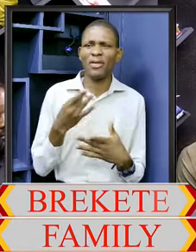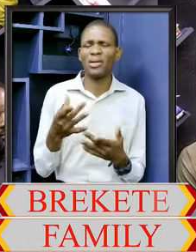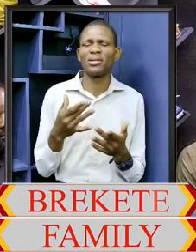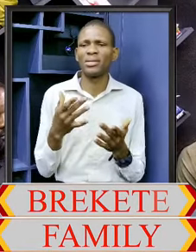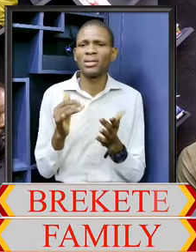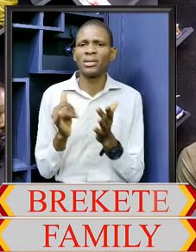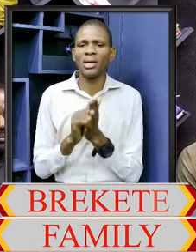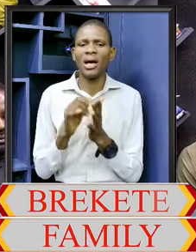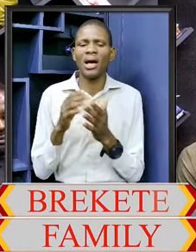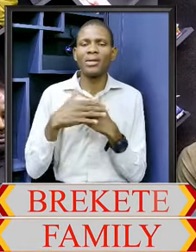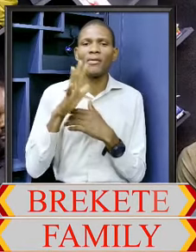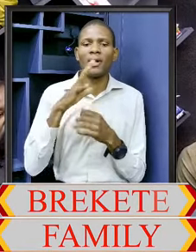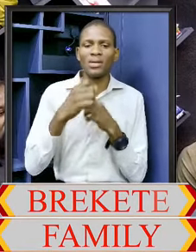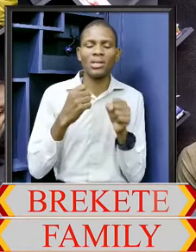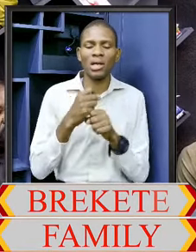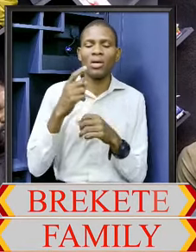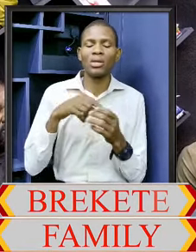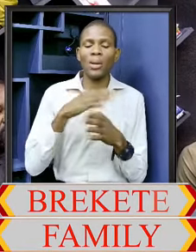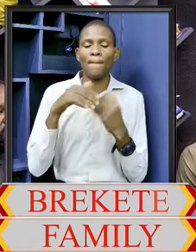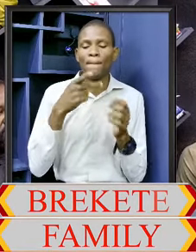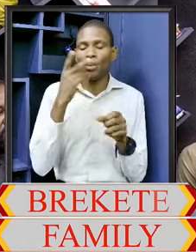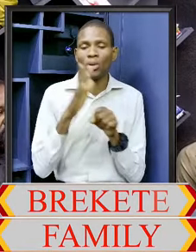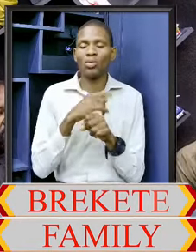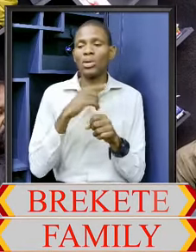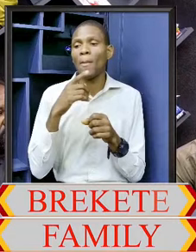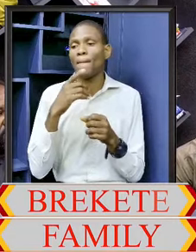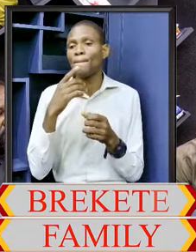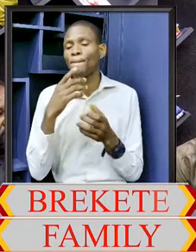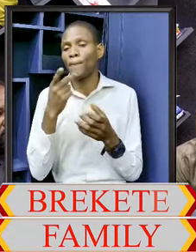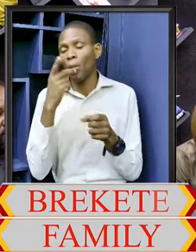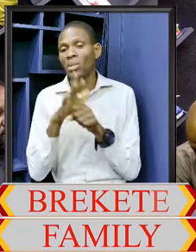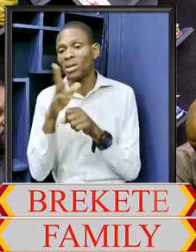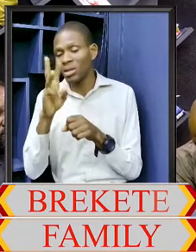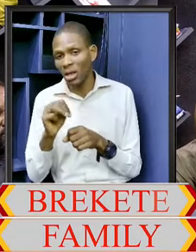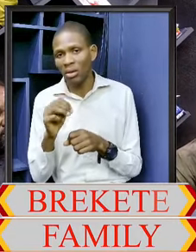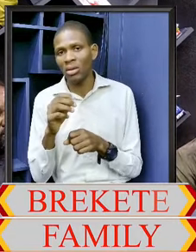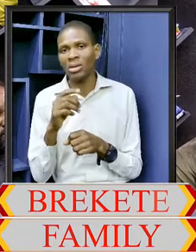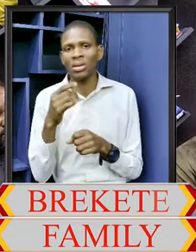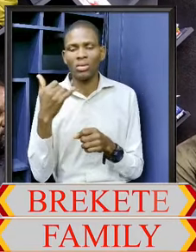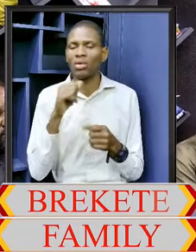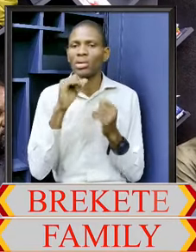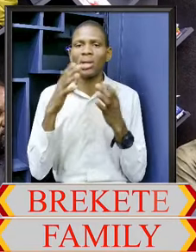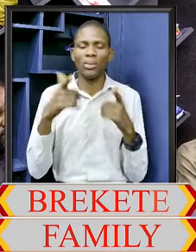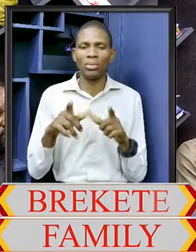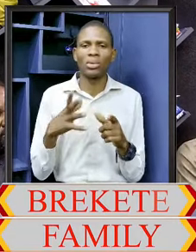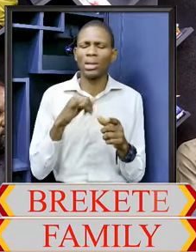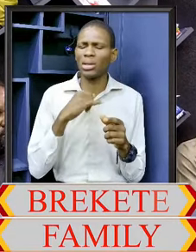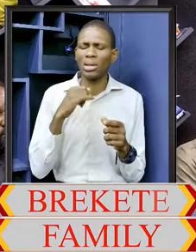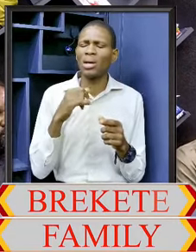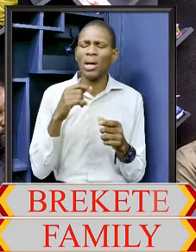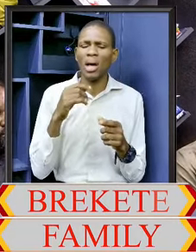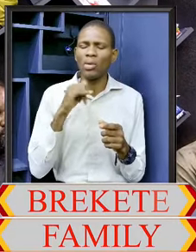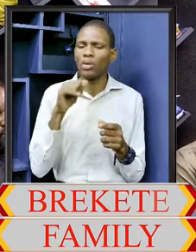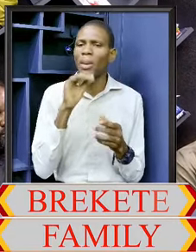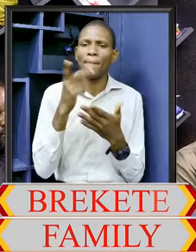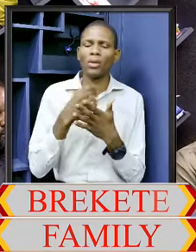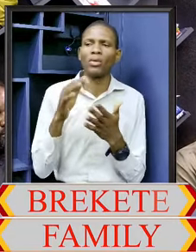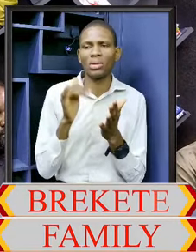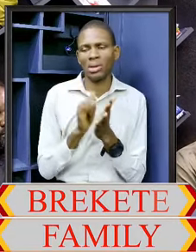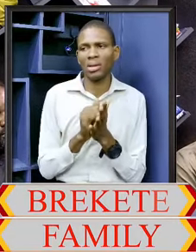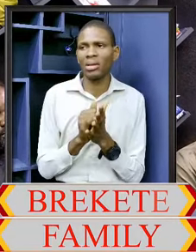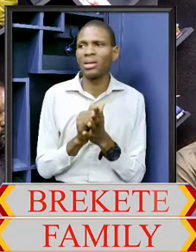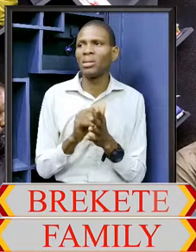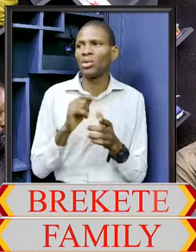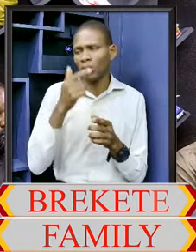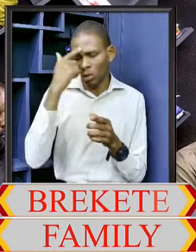them, nothing happened. I said, I'm not part of that endorsement. And not because I'm a royal father, but because